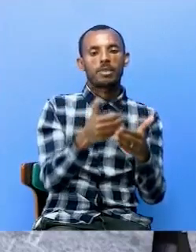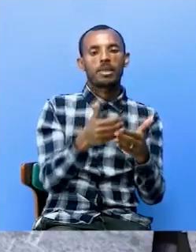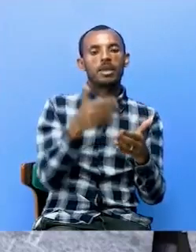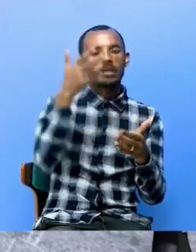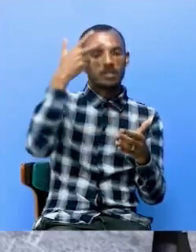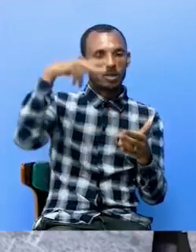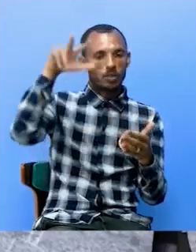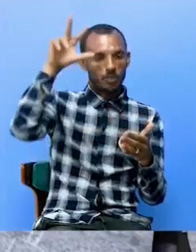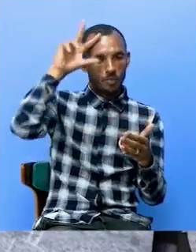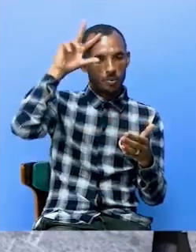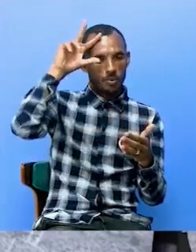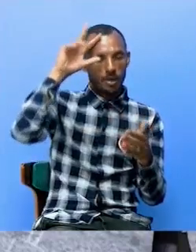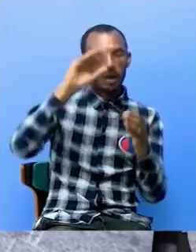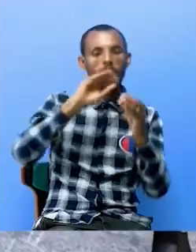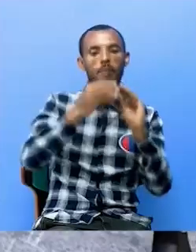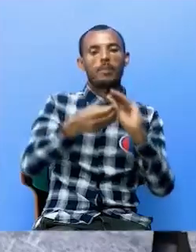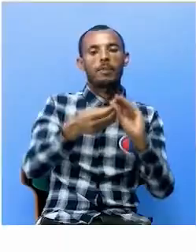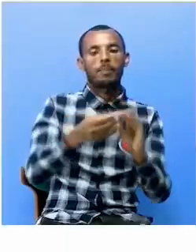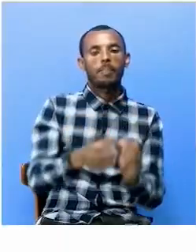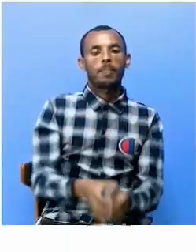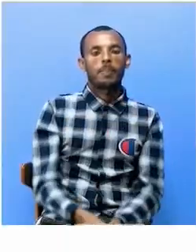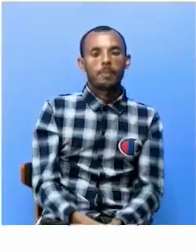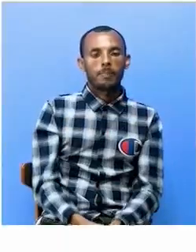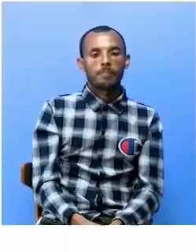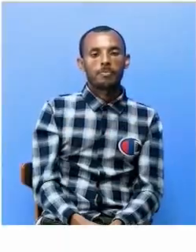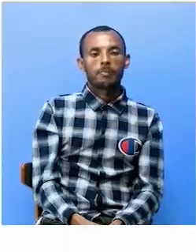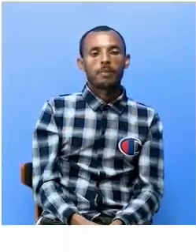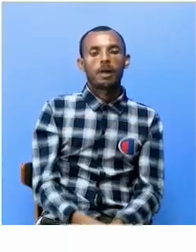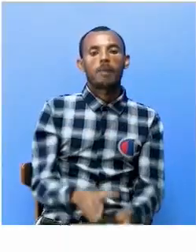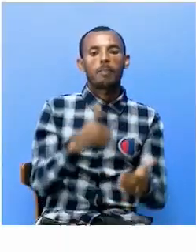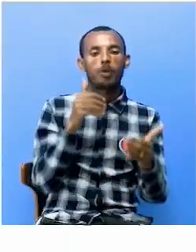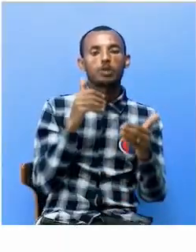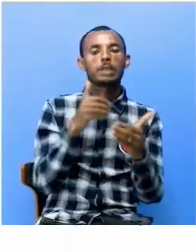cube of a number. Approximating